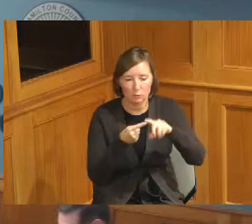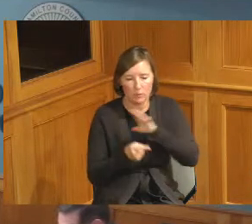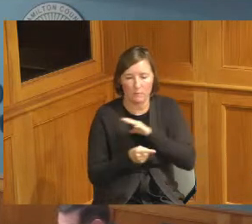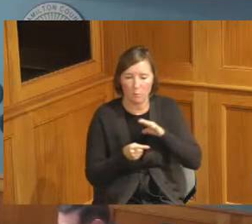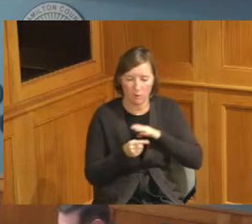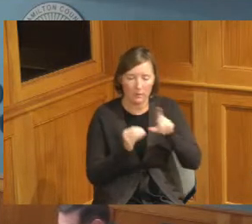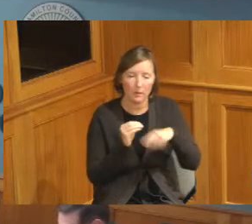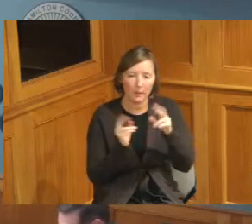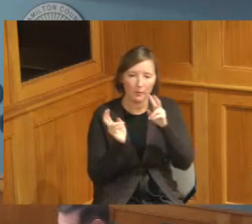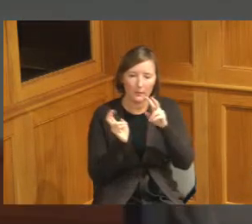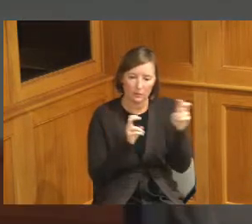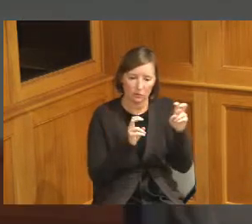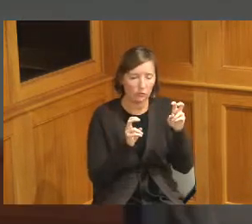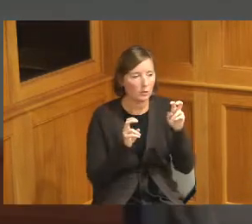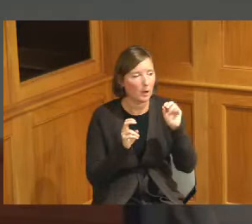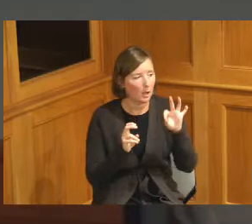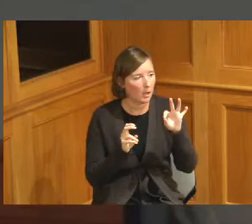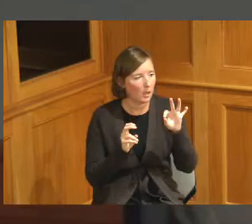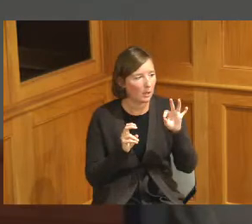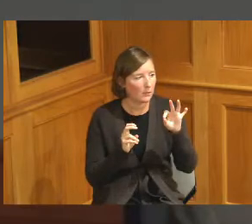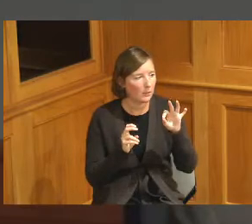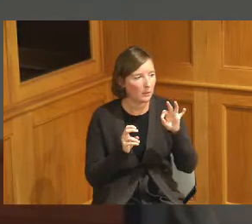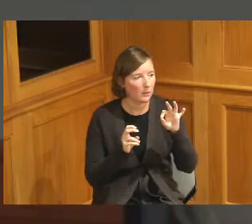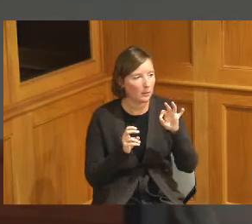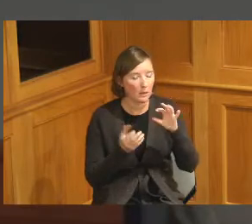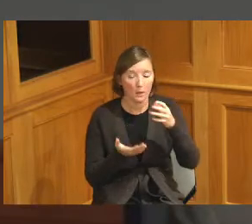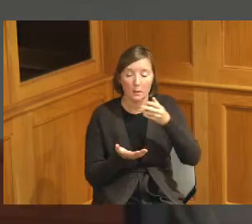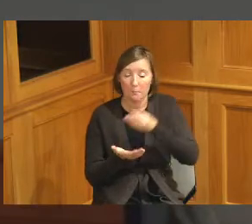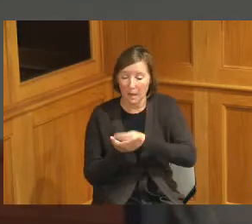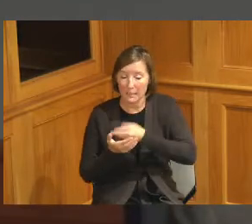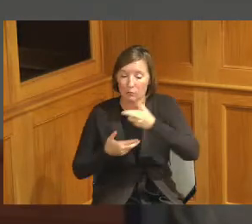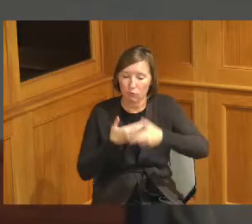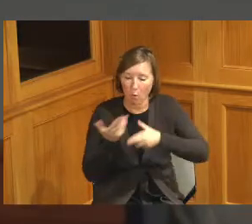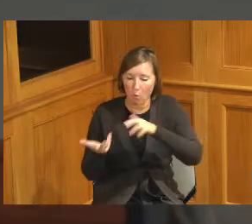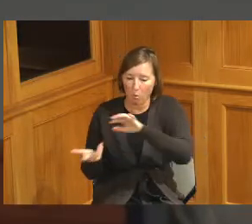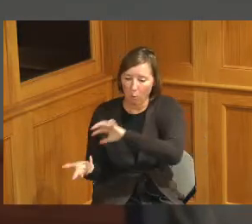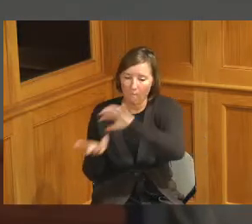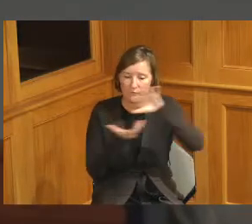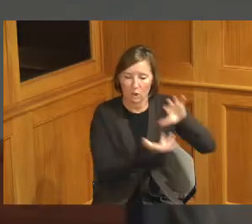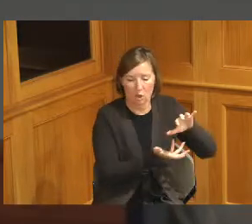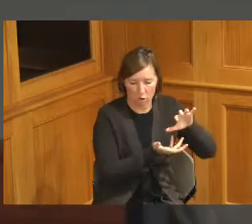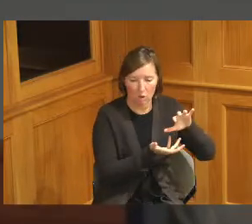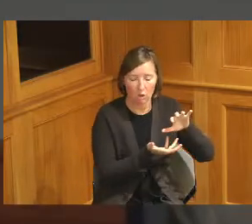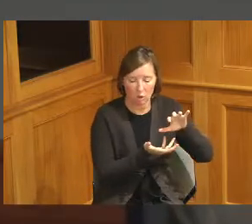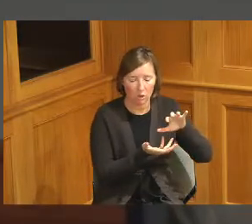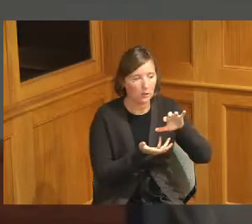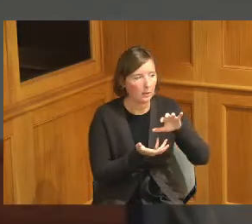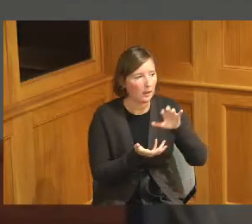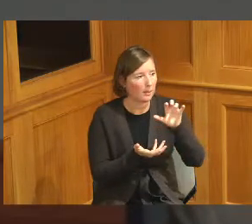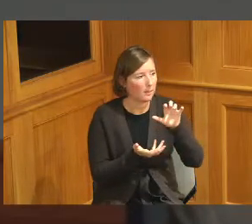of rolling dollars over. I think it would also